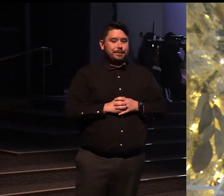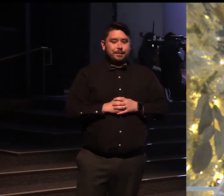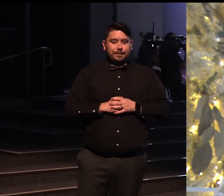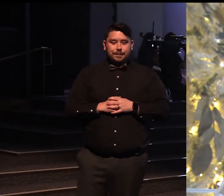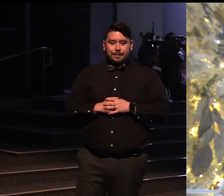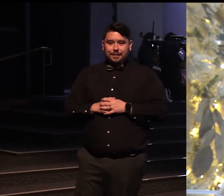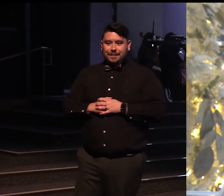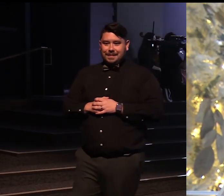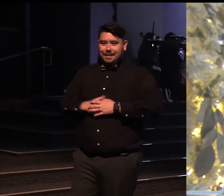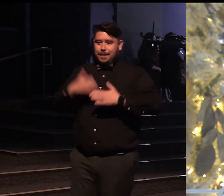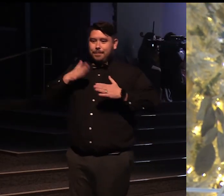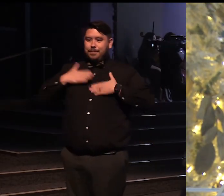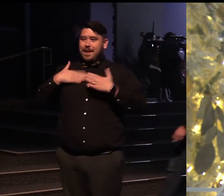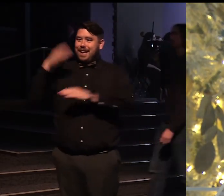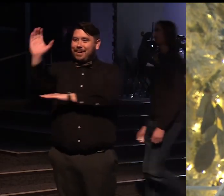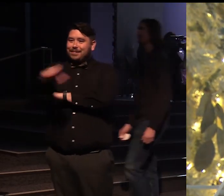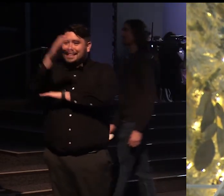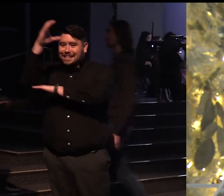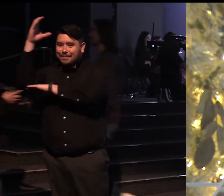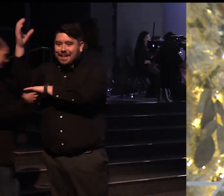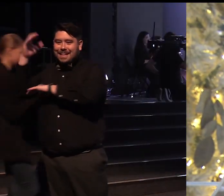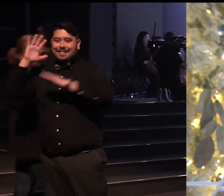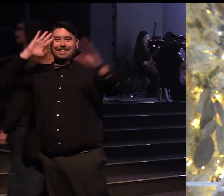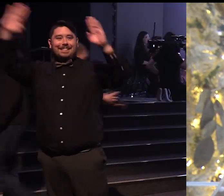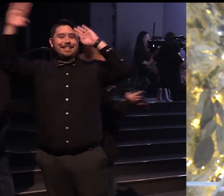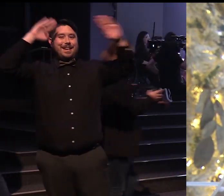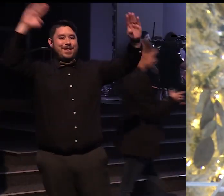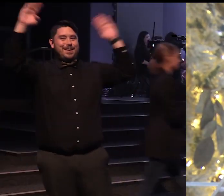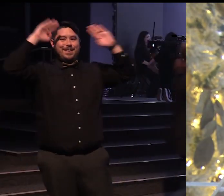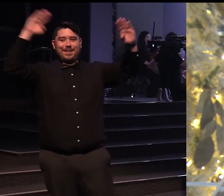Well, Merry Christmas, everybody.